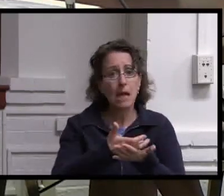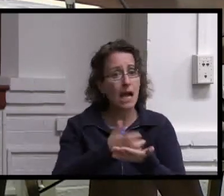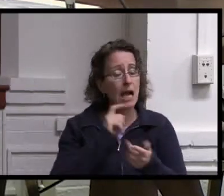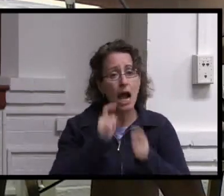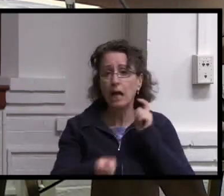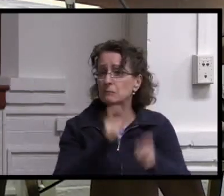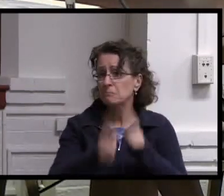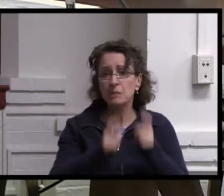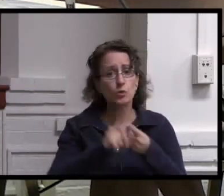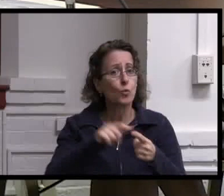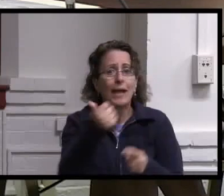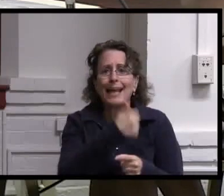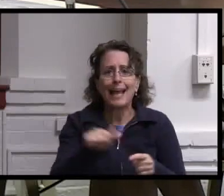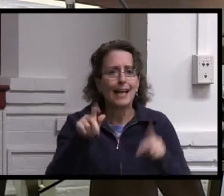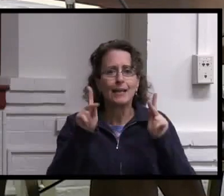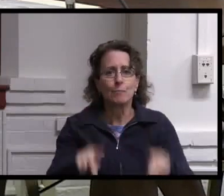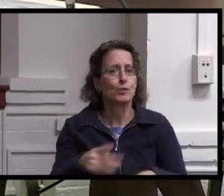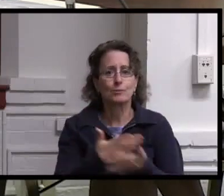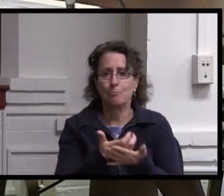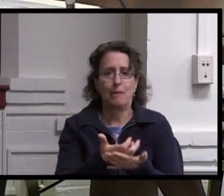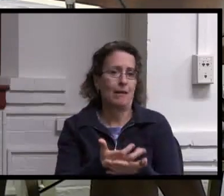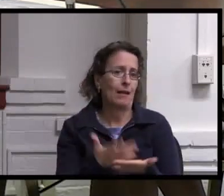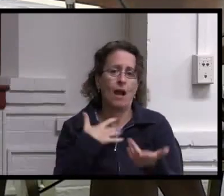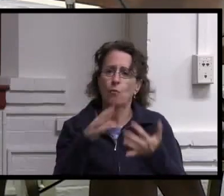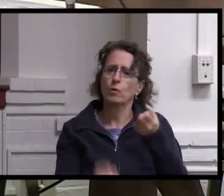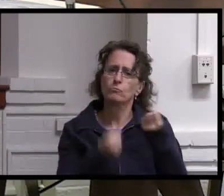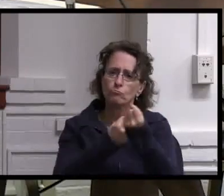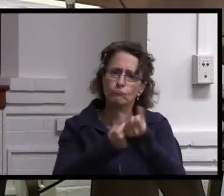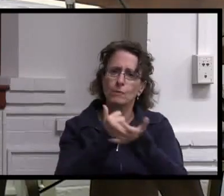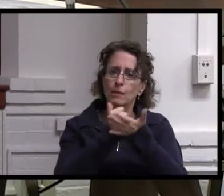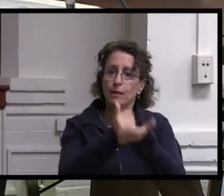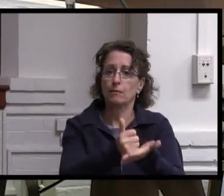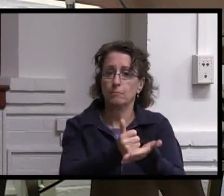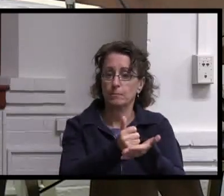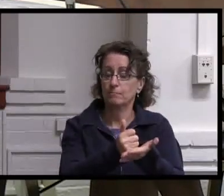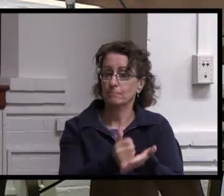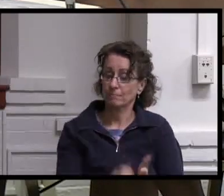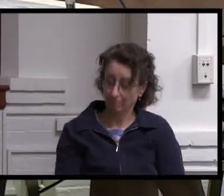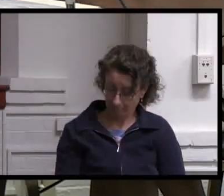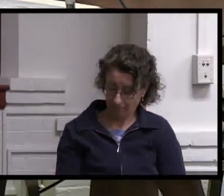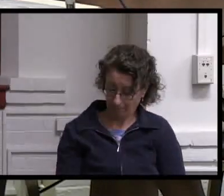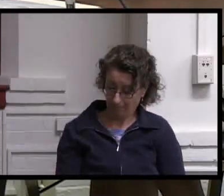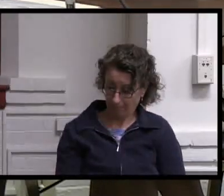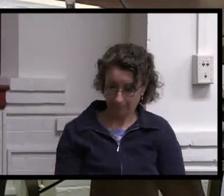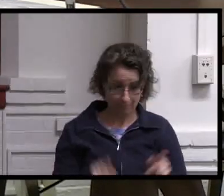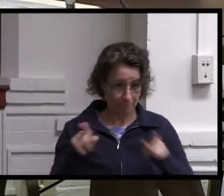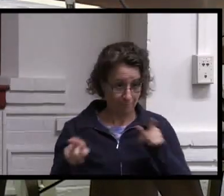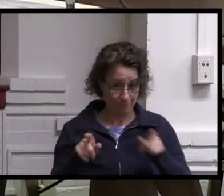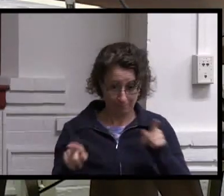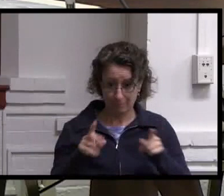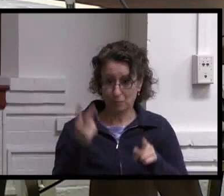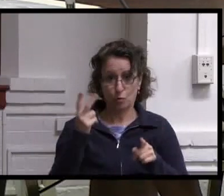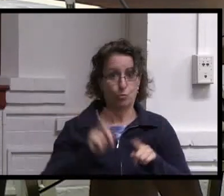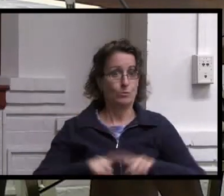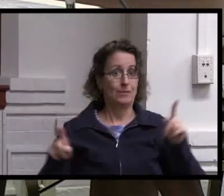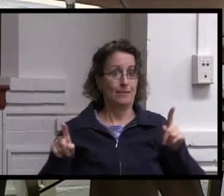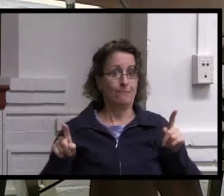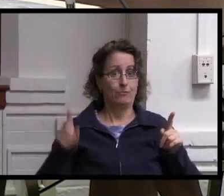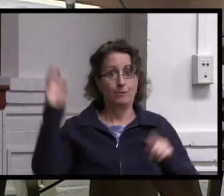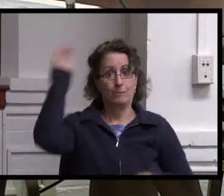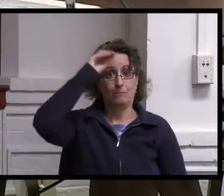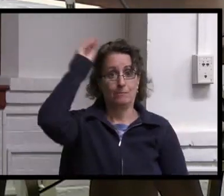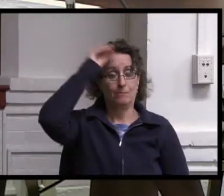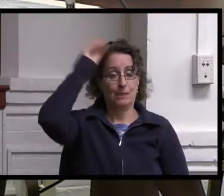everyone." So again, even just within one organization, the Downtown Alliance, we have a spectrum